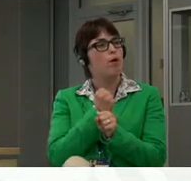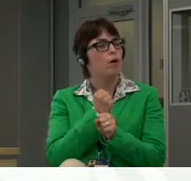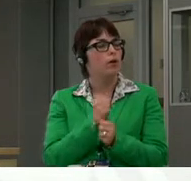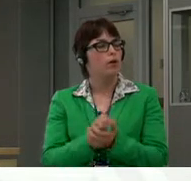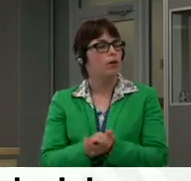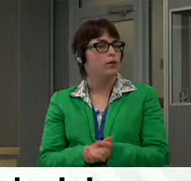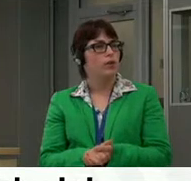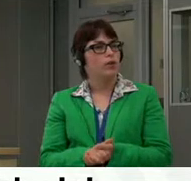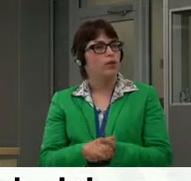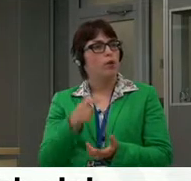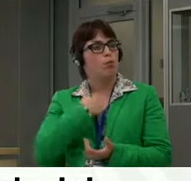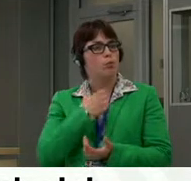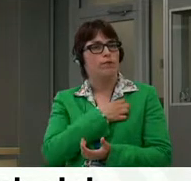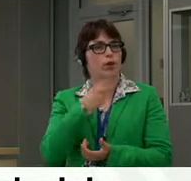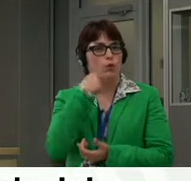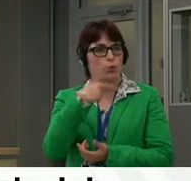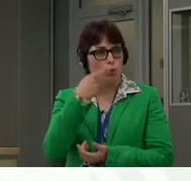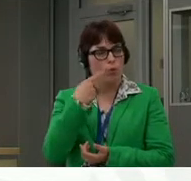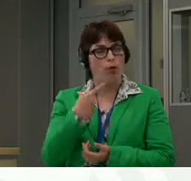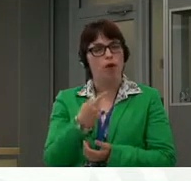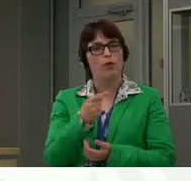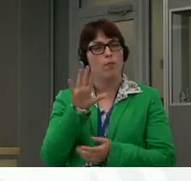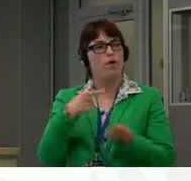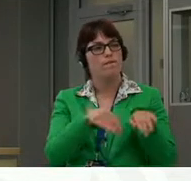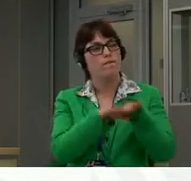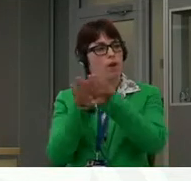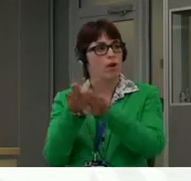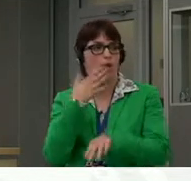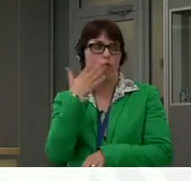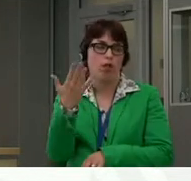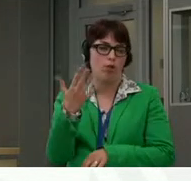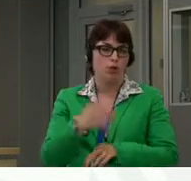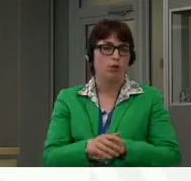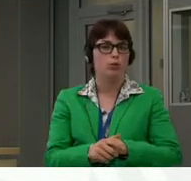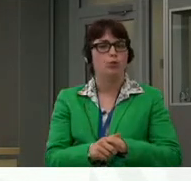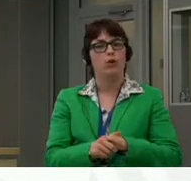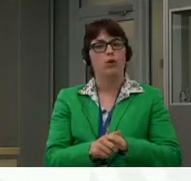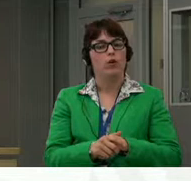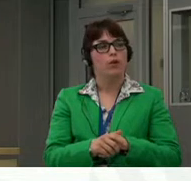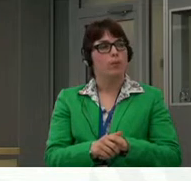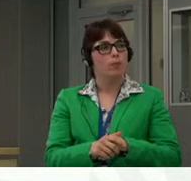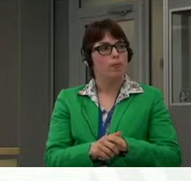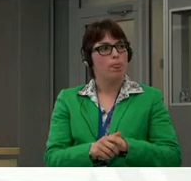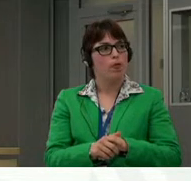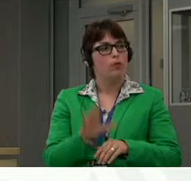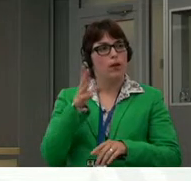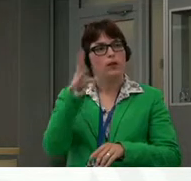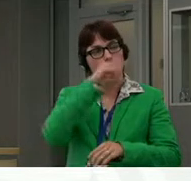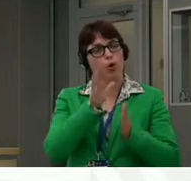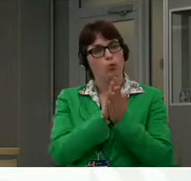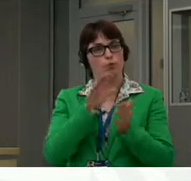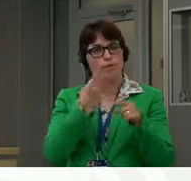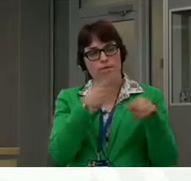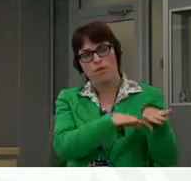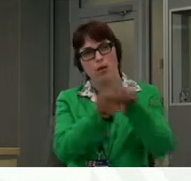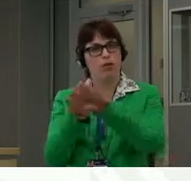dignity. A principle must be underlined that is rightly considered as a fundamental factor for the success of our common